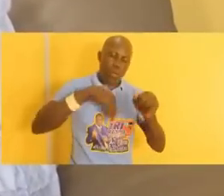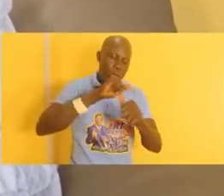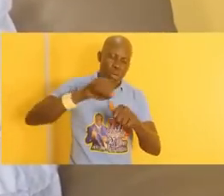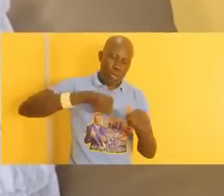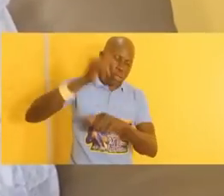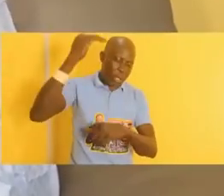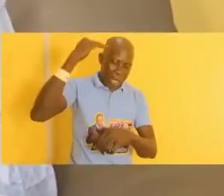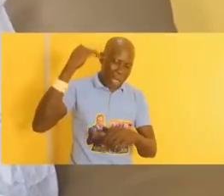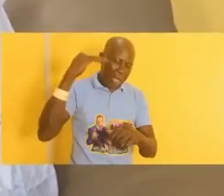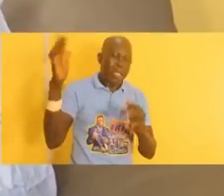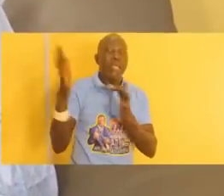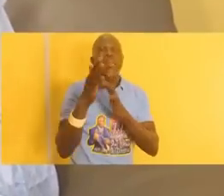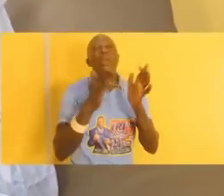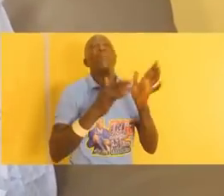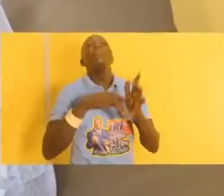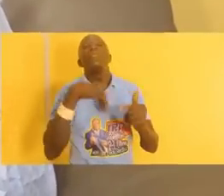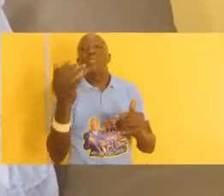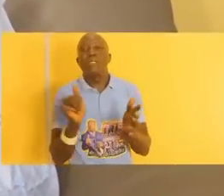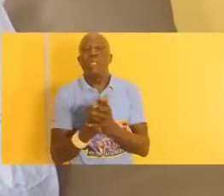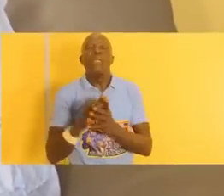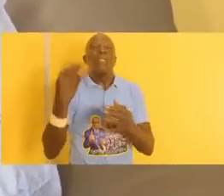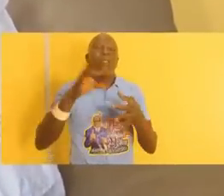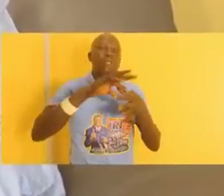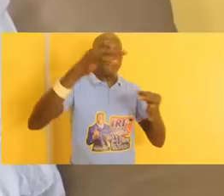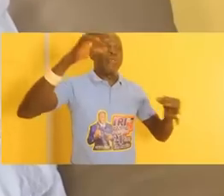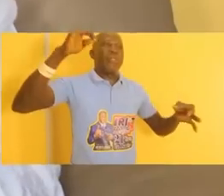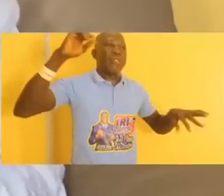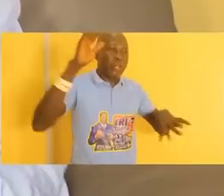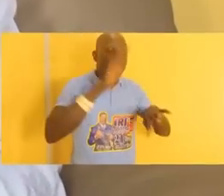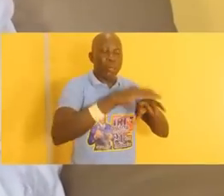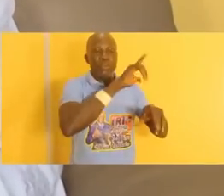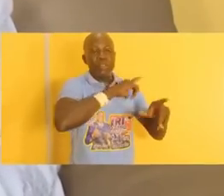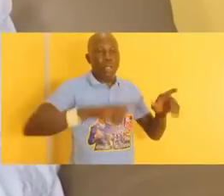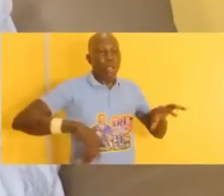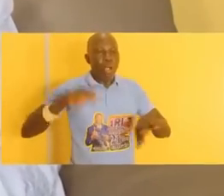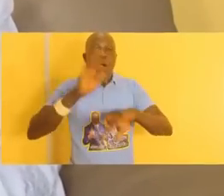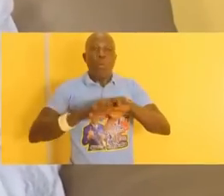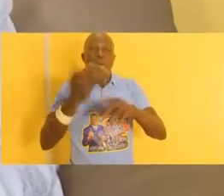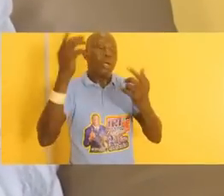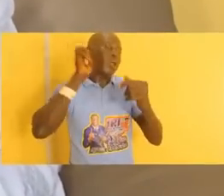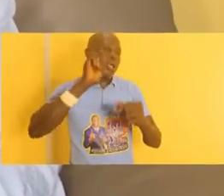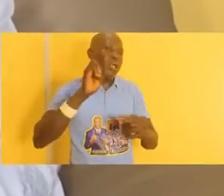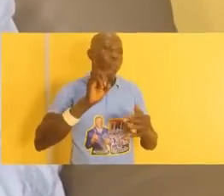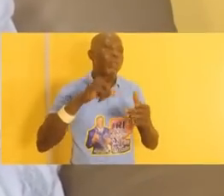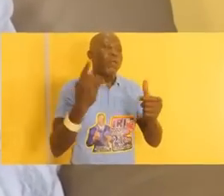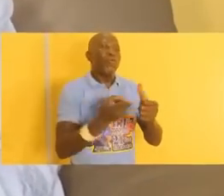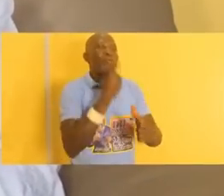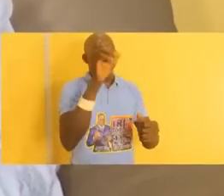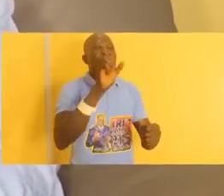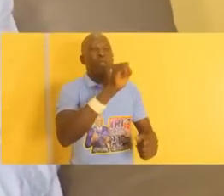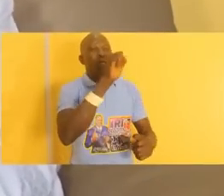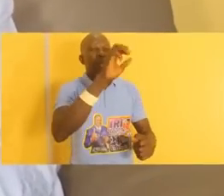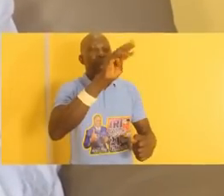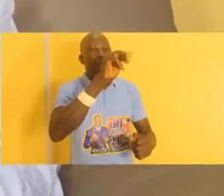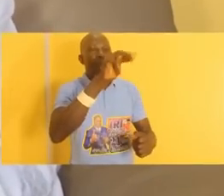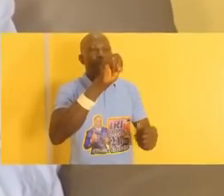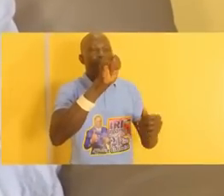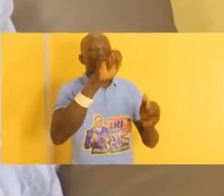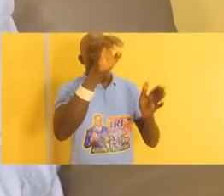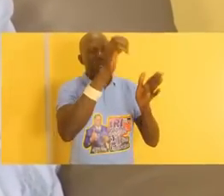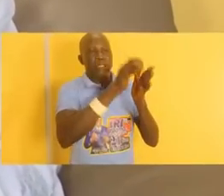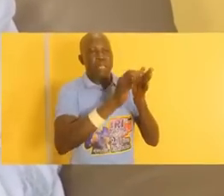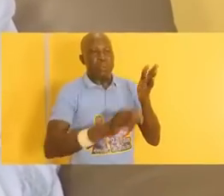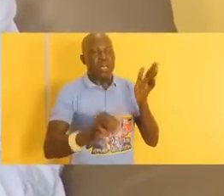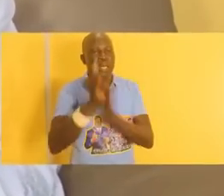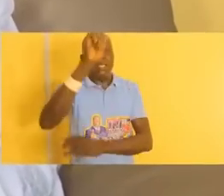was anointed on his head, the Bible says, and me alone till bad. The Spirit of God come upon him. 1 Samuel chapter 16.